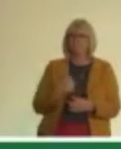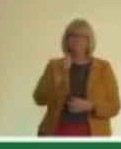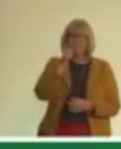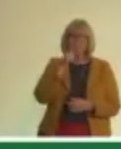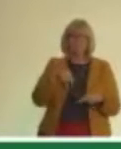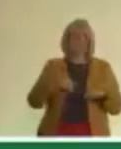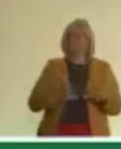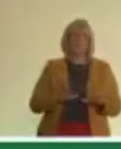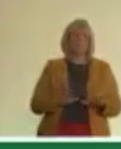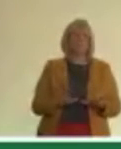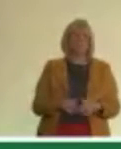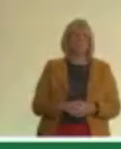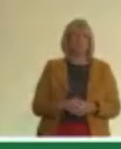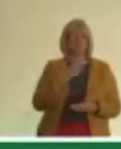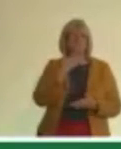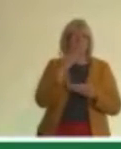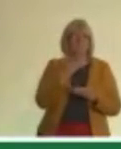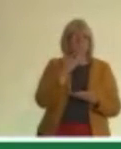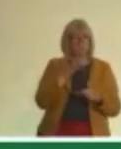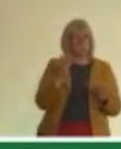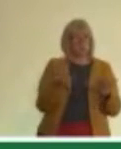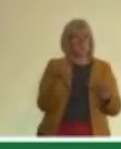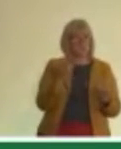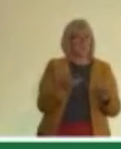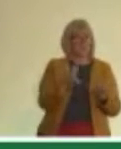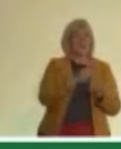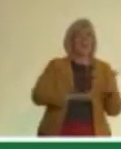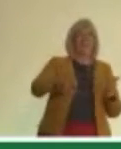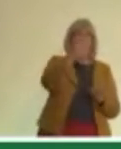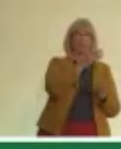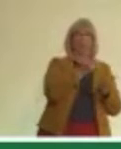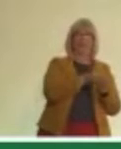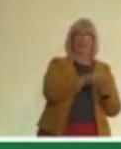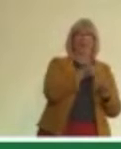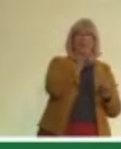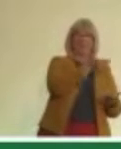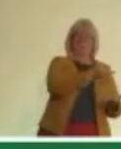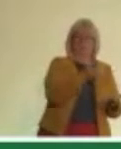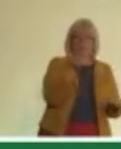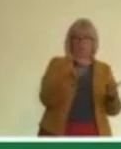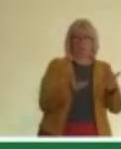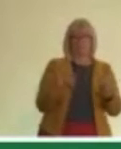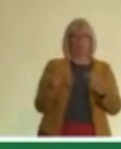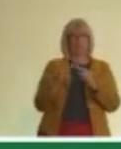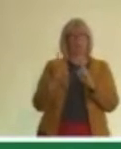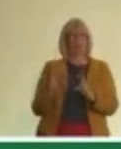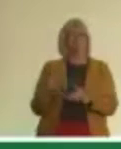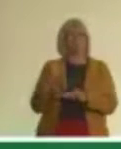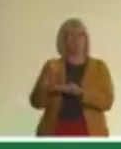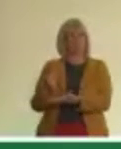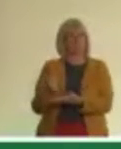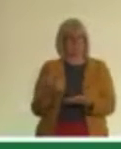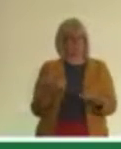our national economy to a household budget, which is totally economically incoherent. It's a story that